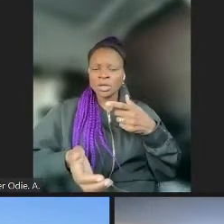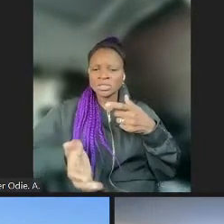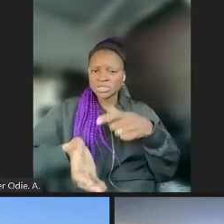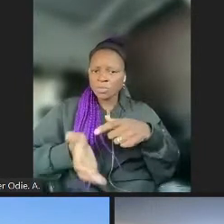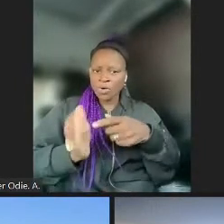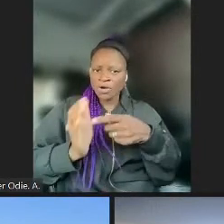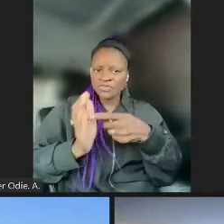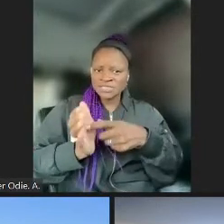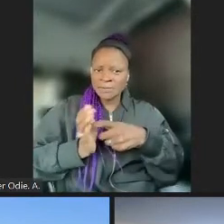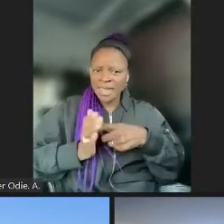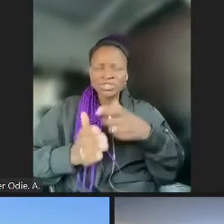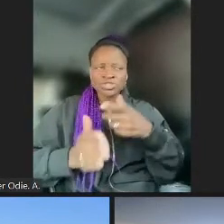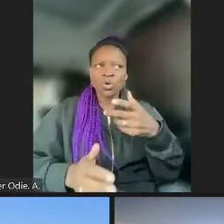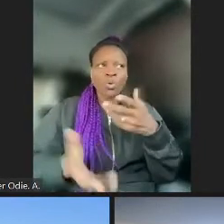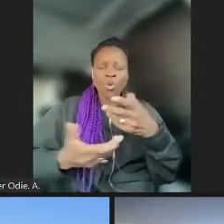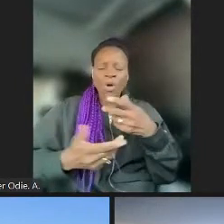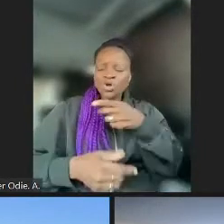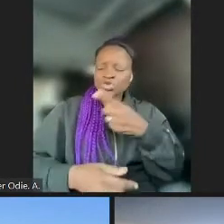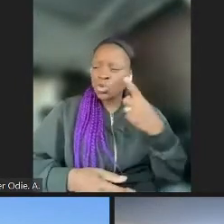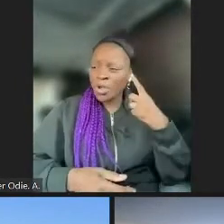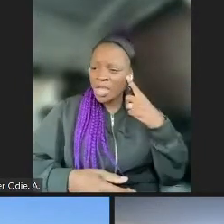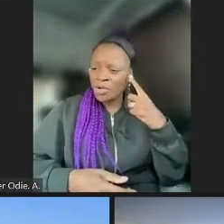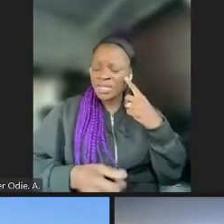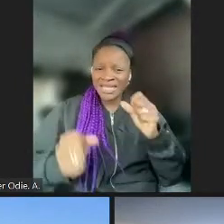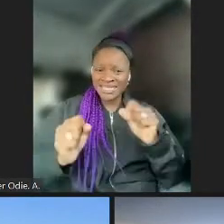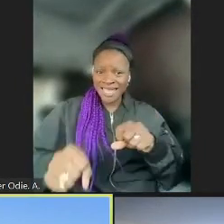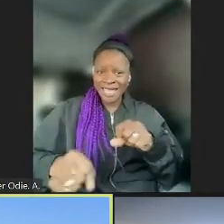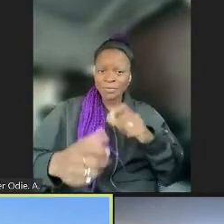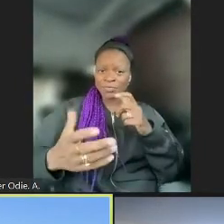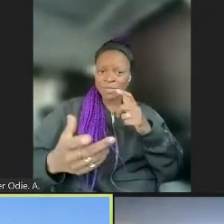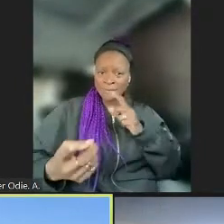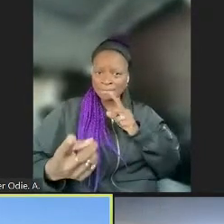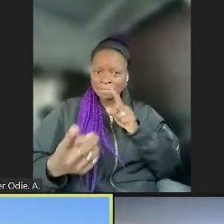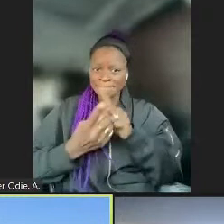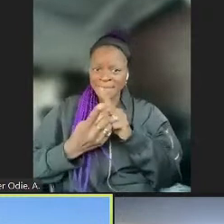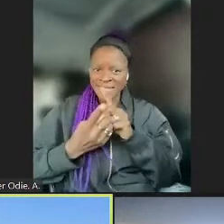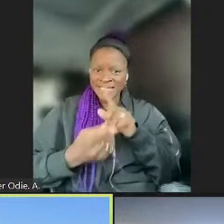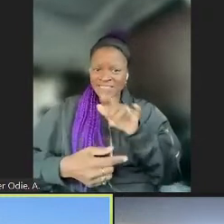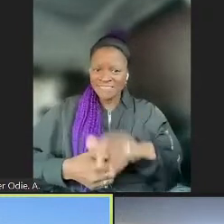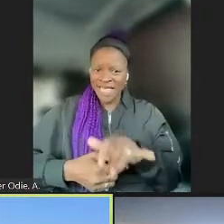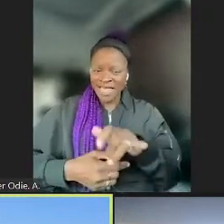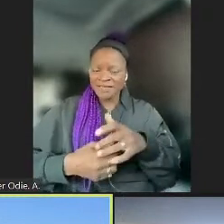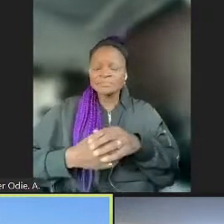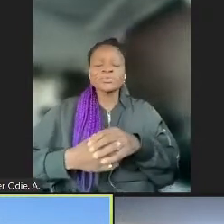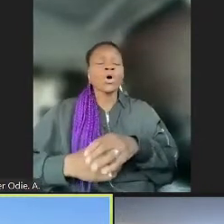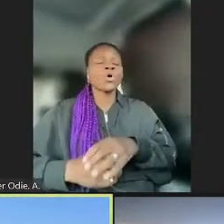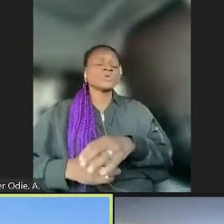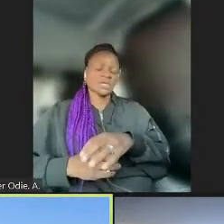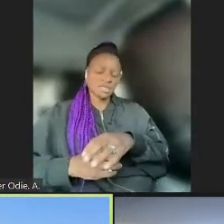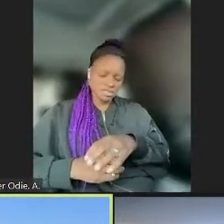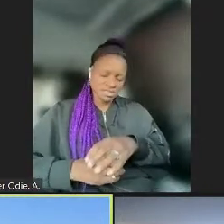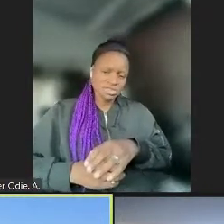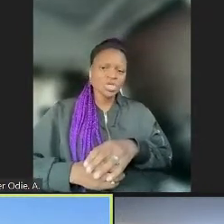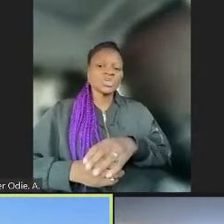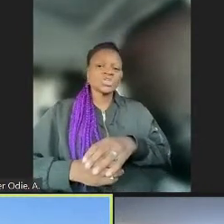you hearing, and are we able to meet the demand? Yeah, thanks for asking, Paul. We certainly have seen increased demand for boosters, which